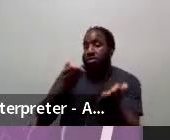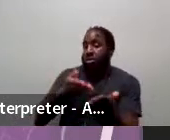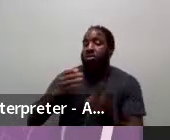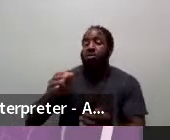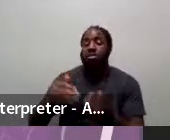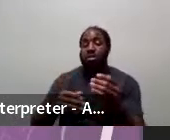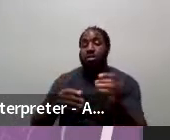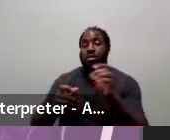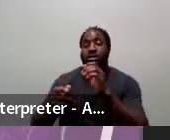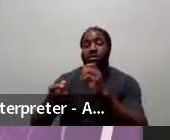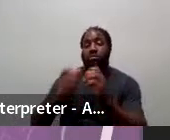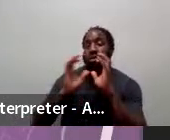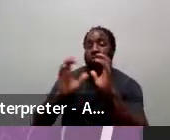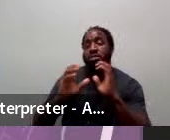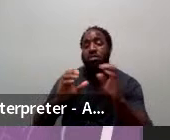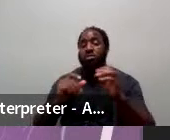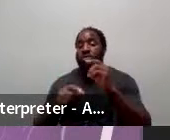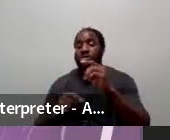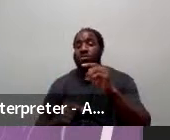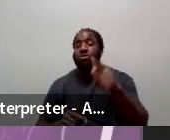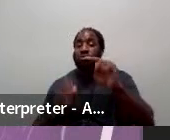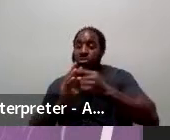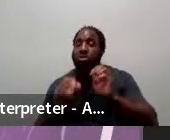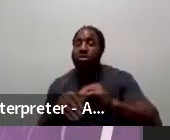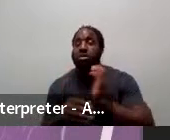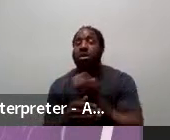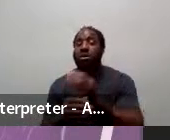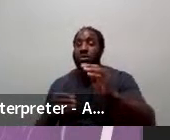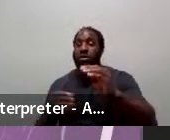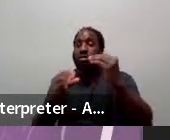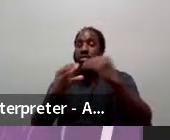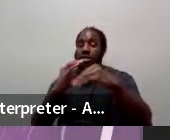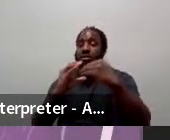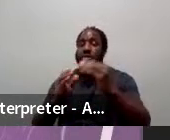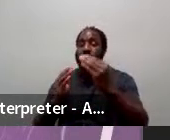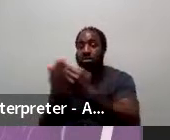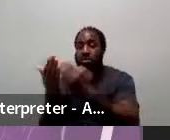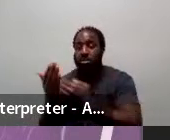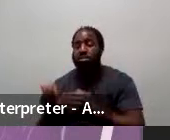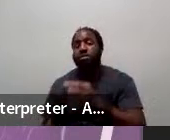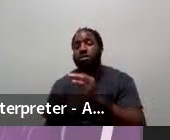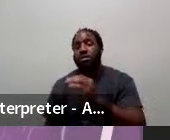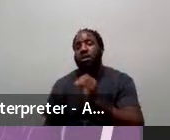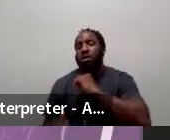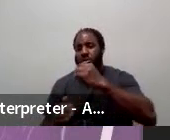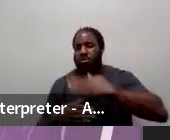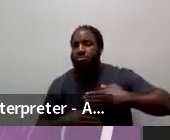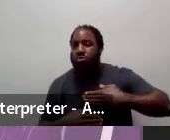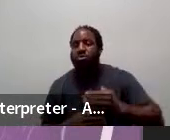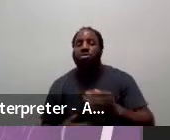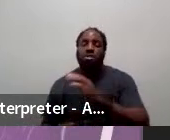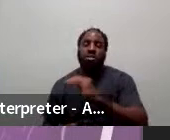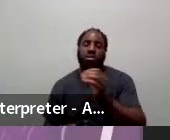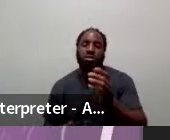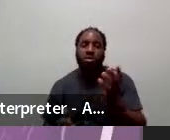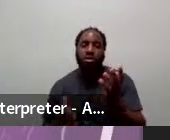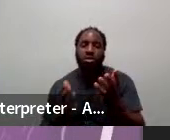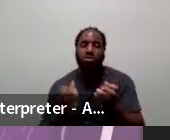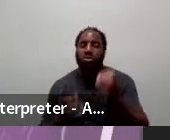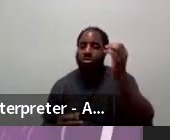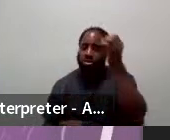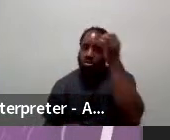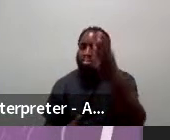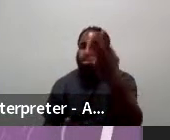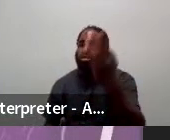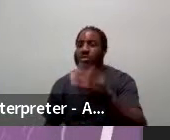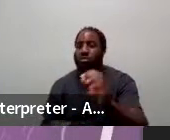Metro North mailing list. So I'll start by saying the following. I appreciate it. I just want to note for the attendees as well, this is a